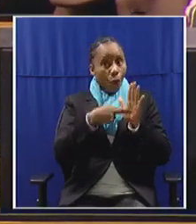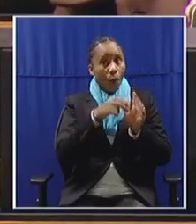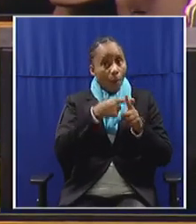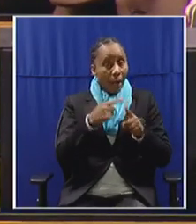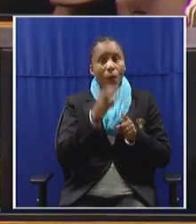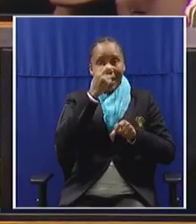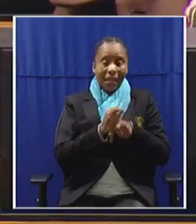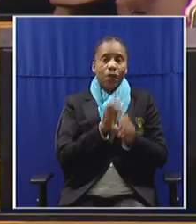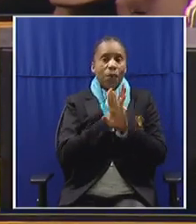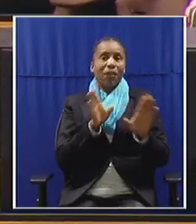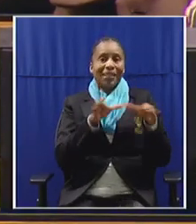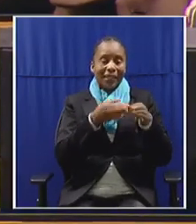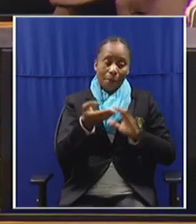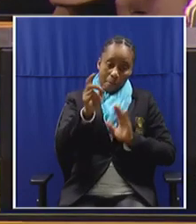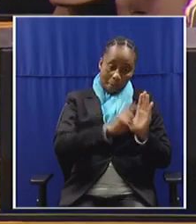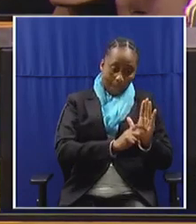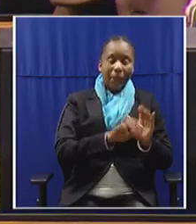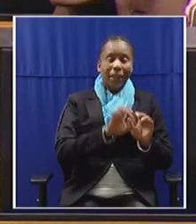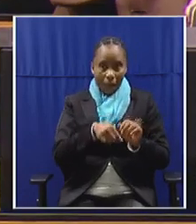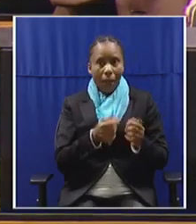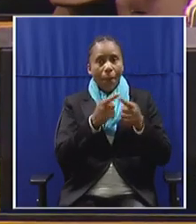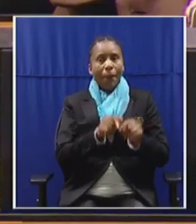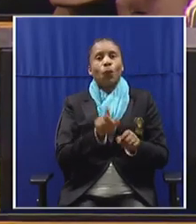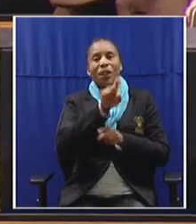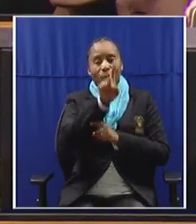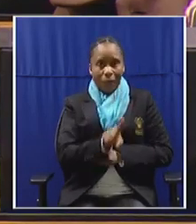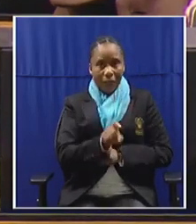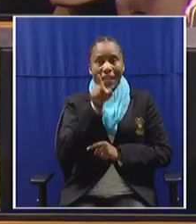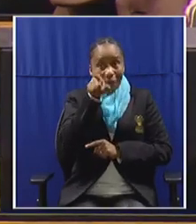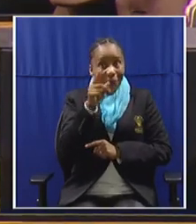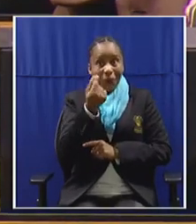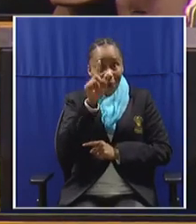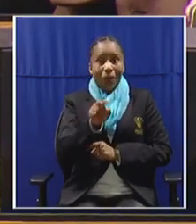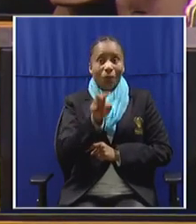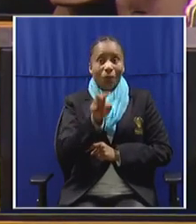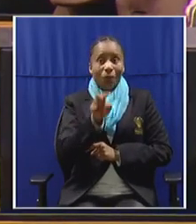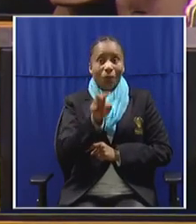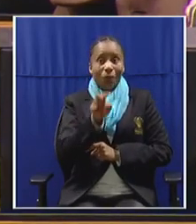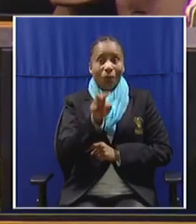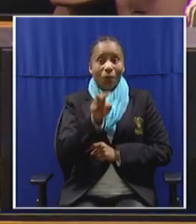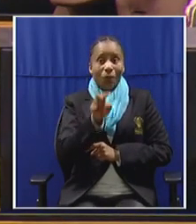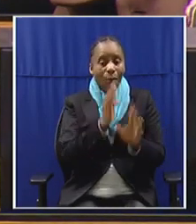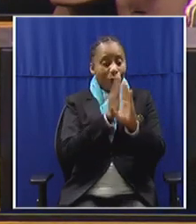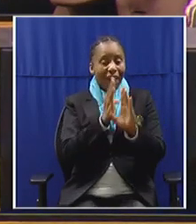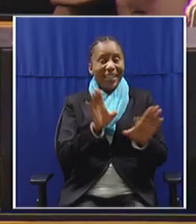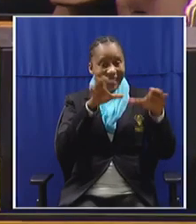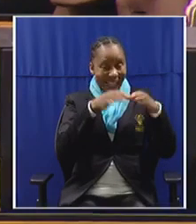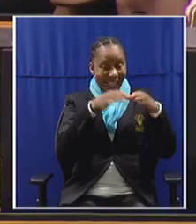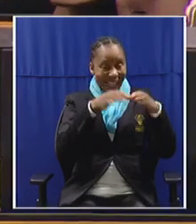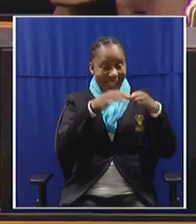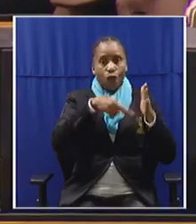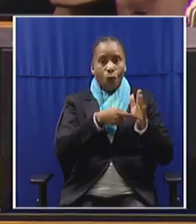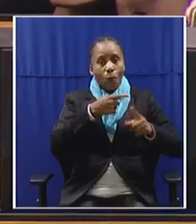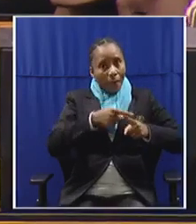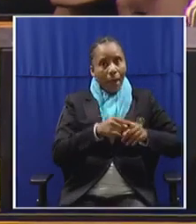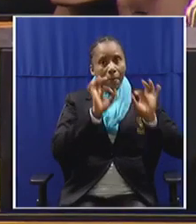on board on the issue. But the question is that, Deputy President, what are we going to do to ensure the private sector plays the role, but ensure